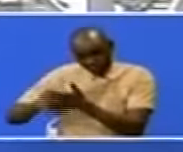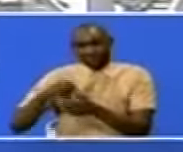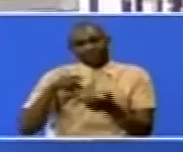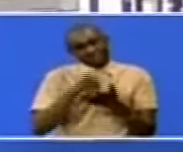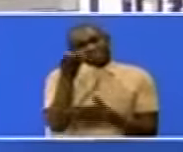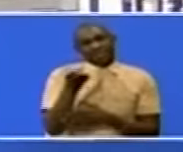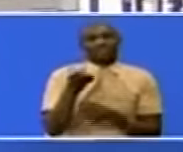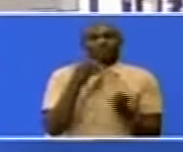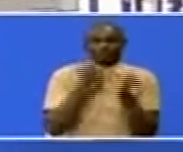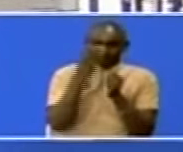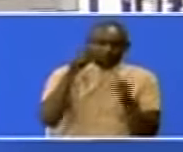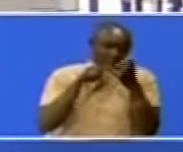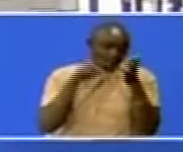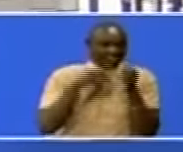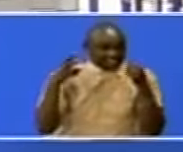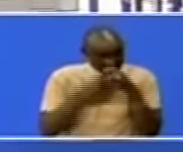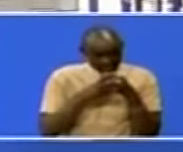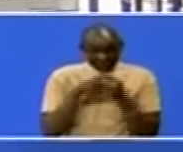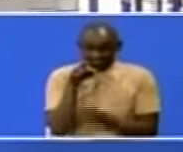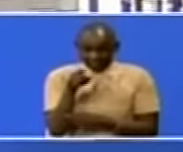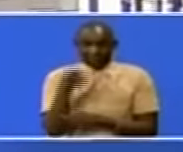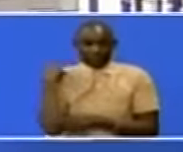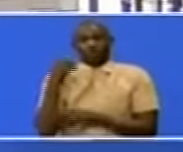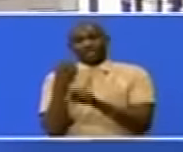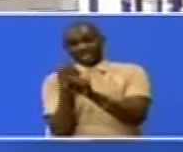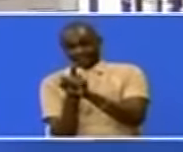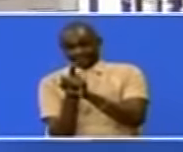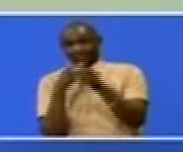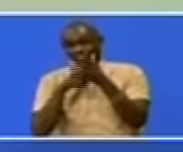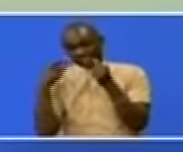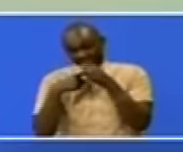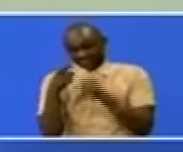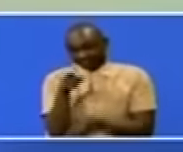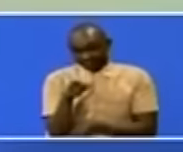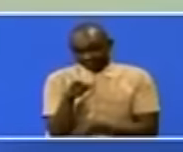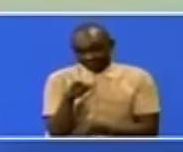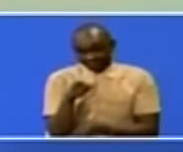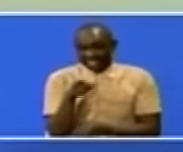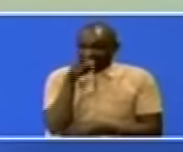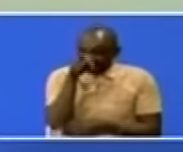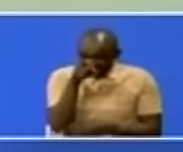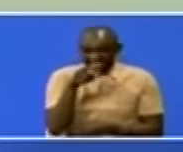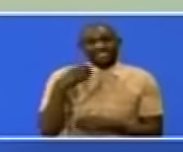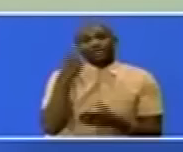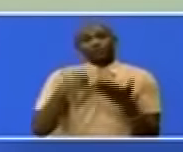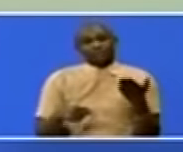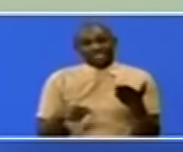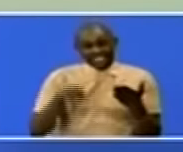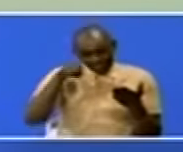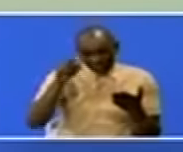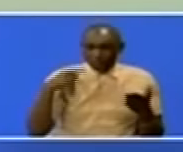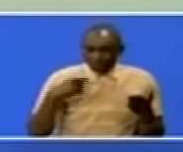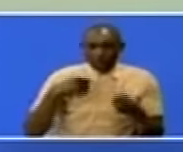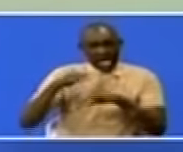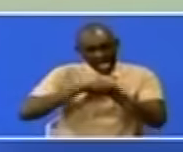billion shillings from 11.6 billion shillings in 2014. On a less exciting note, though East